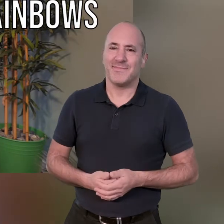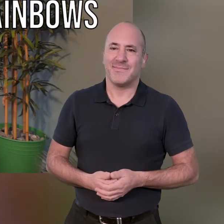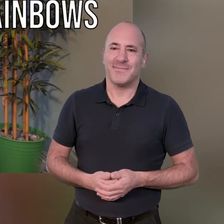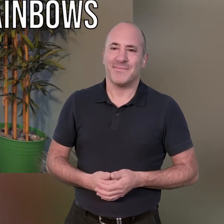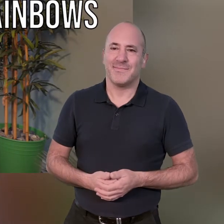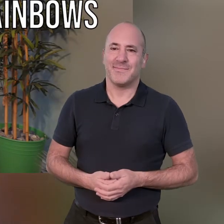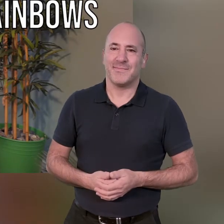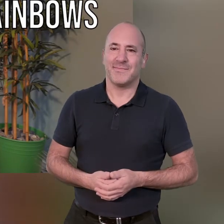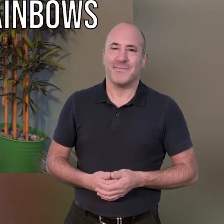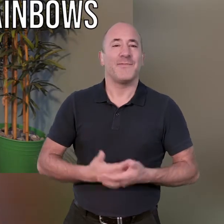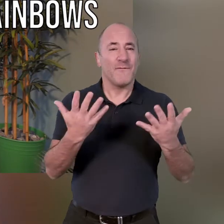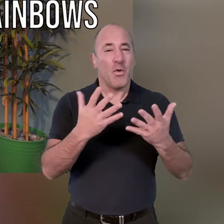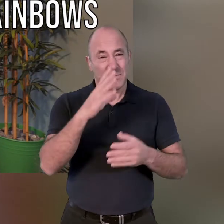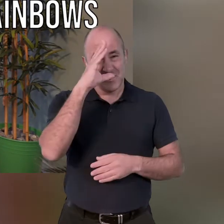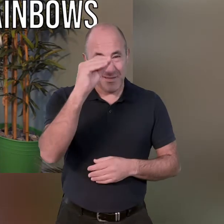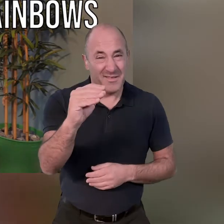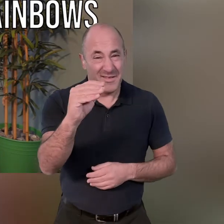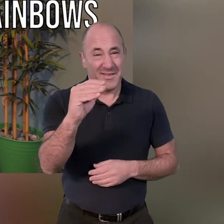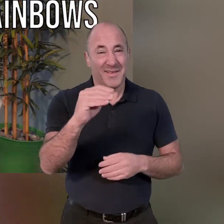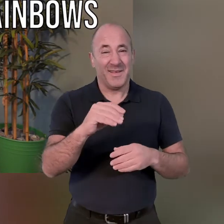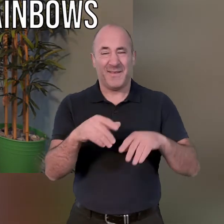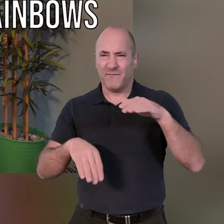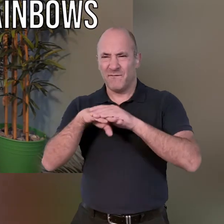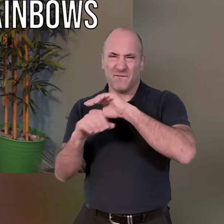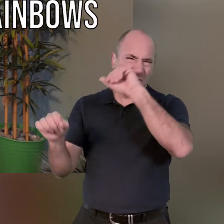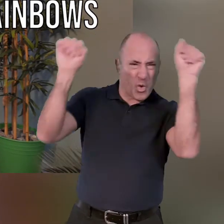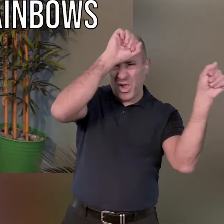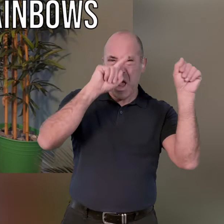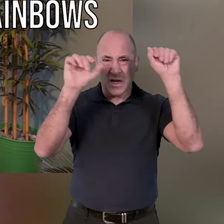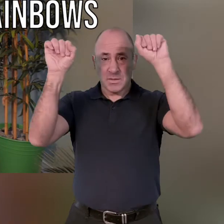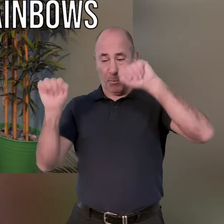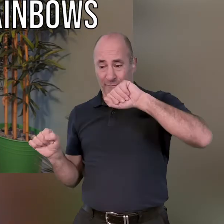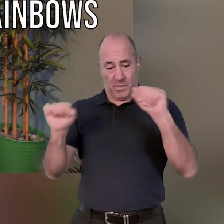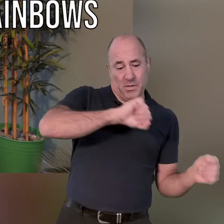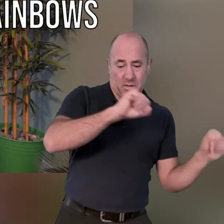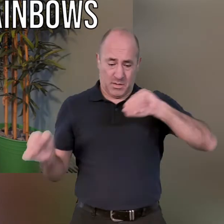So again, all the way over if you can, but don't worry if it's all down here, that's also fine.